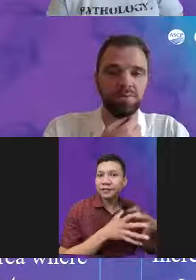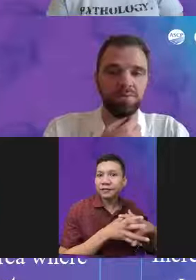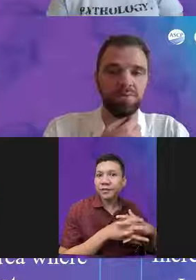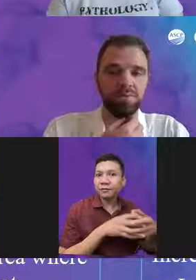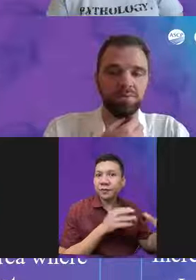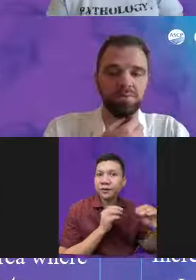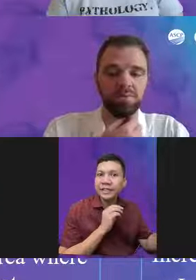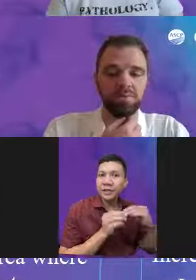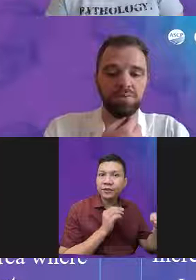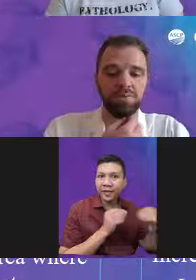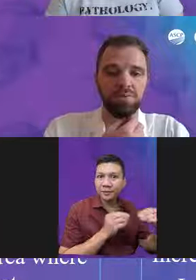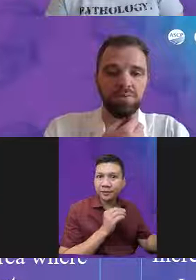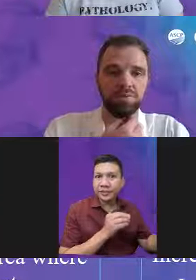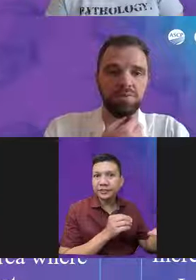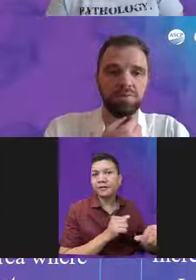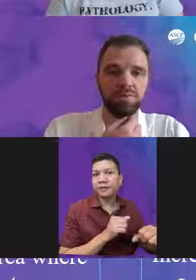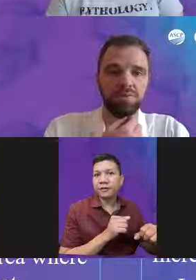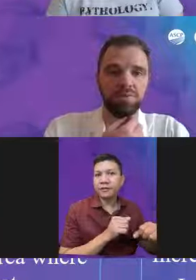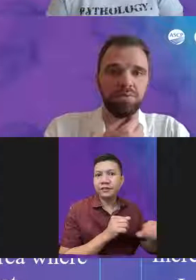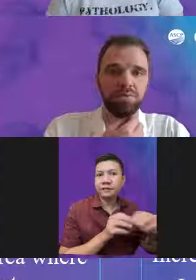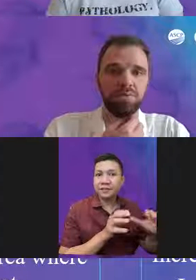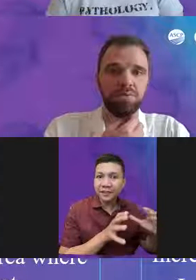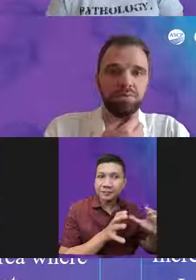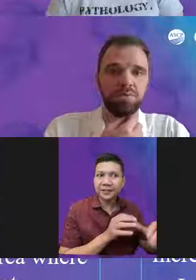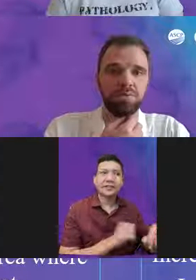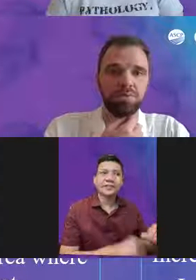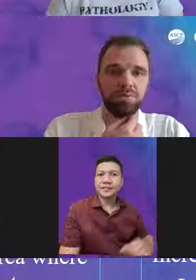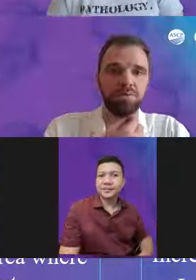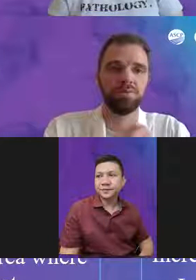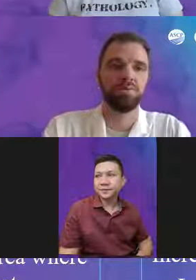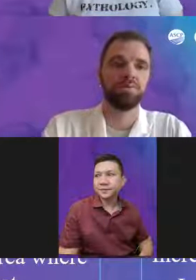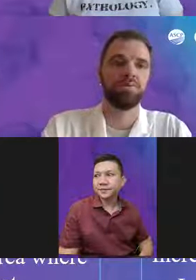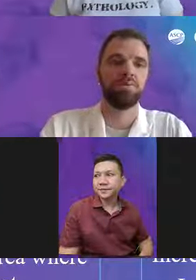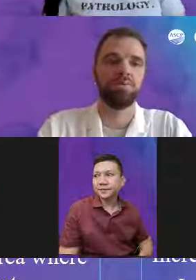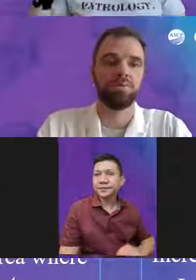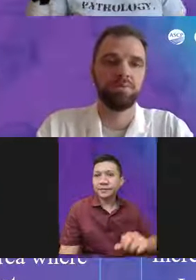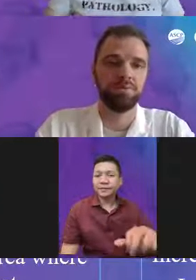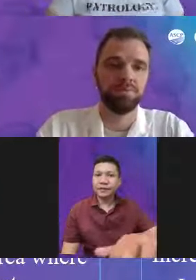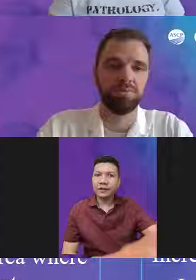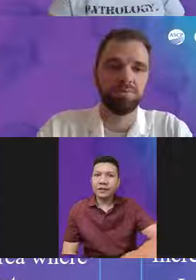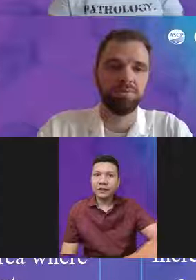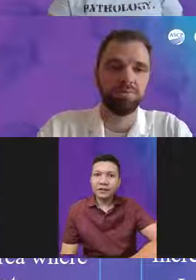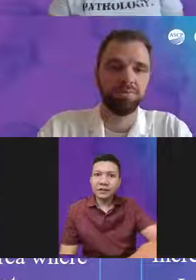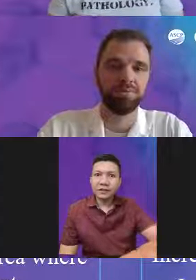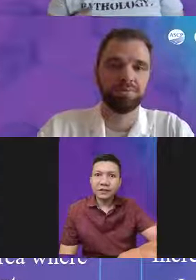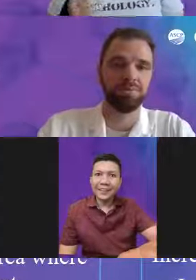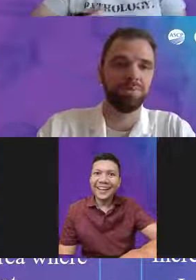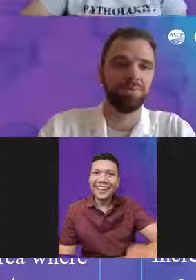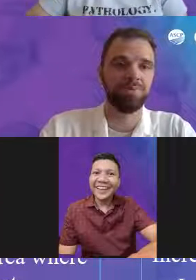eventually, you know, we are leaning on the expertise of our different disciplines. So. Absolutely, and I think it's about darn time